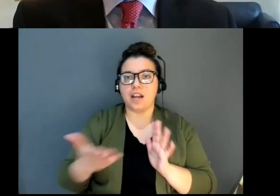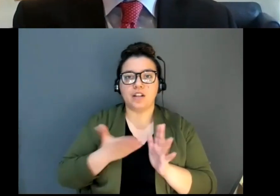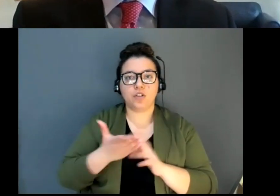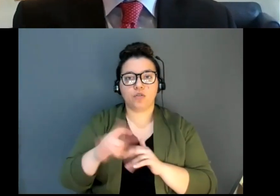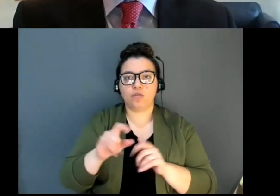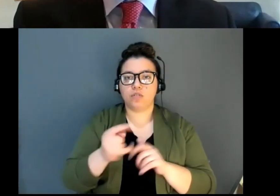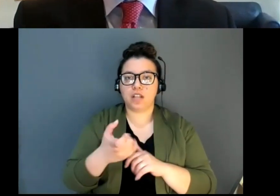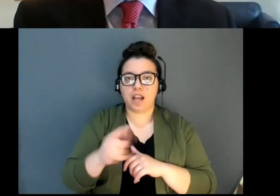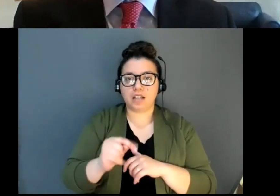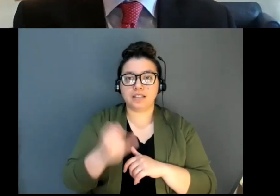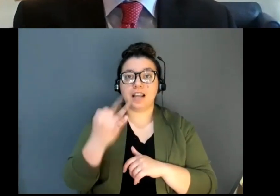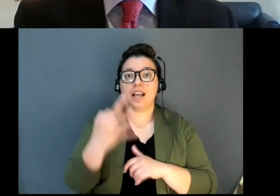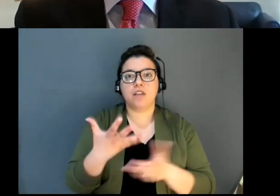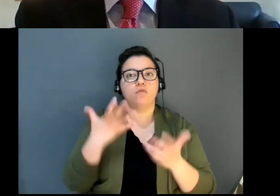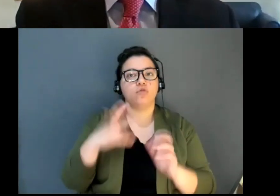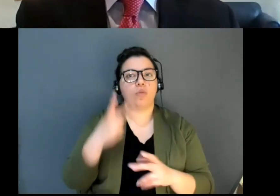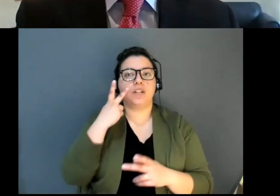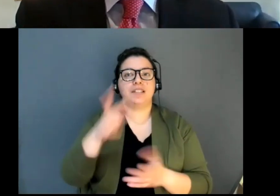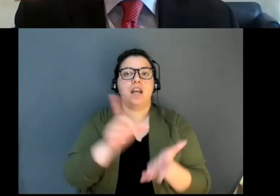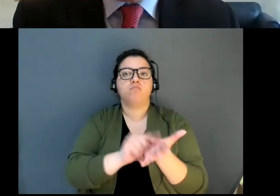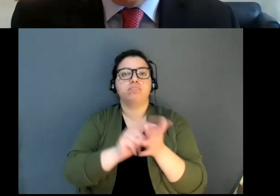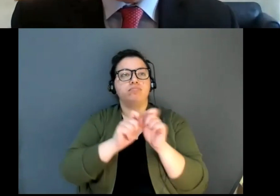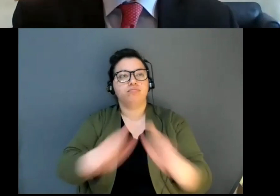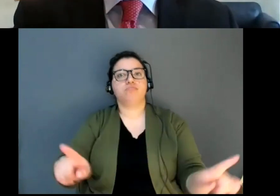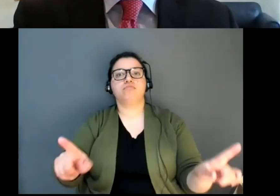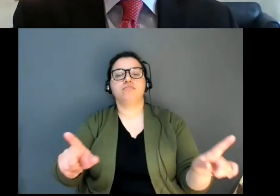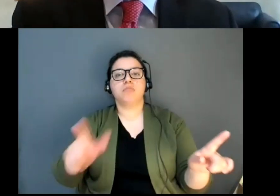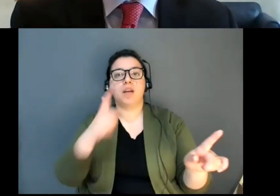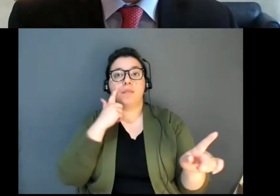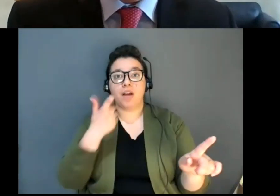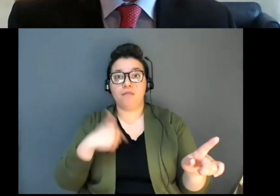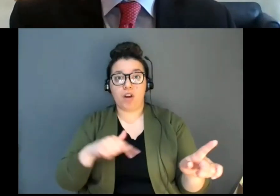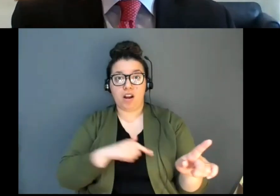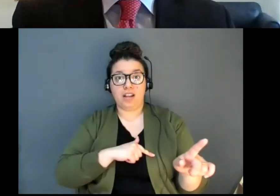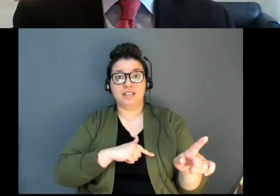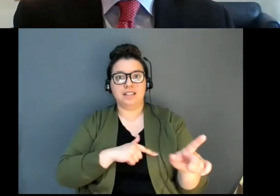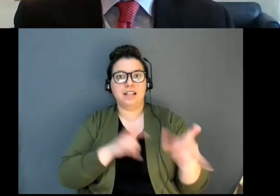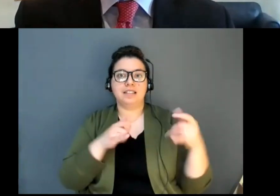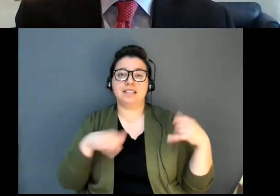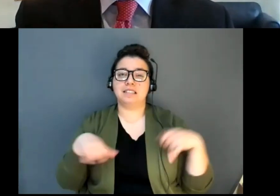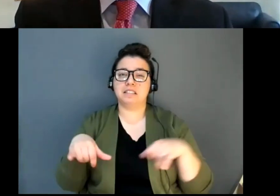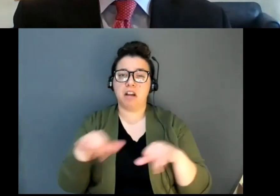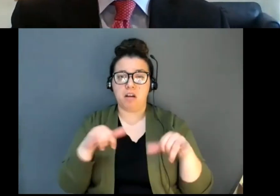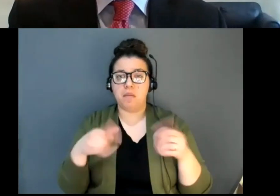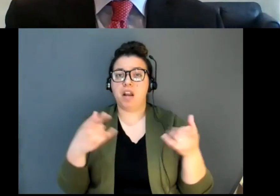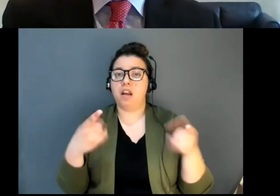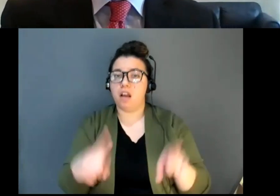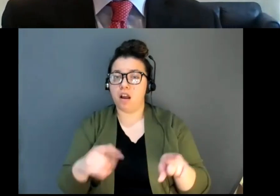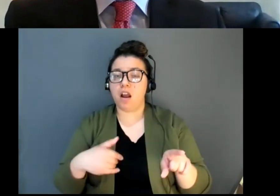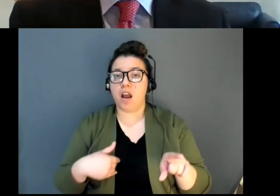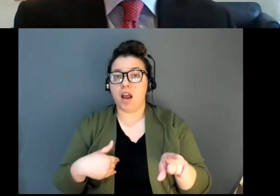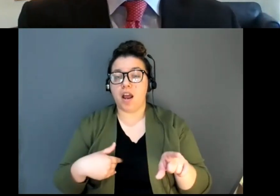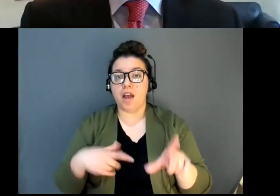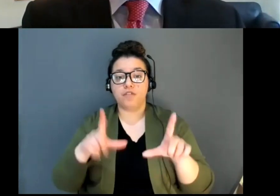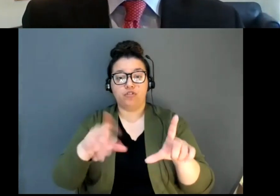on the cover of the New York Times. Because in our cases, it is very common that we get shots of text